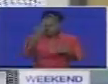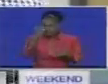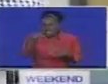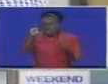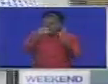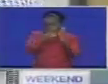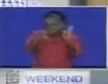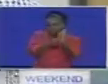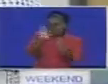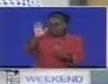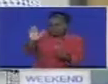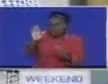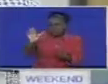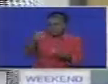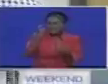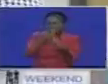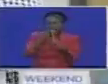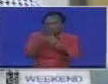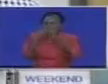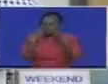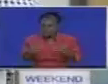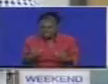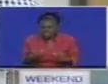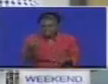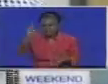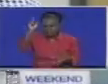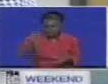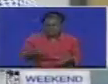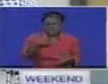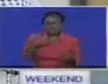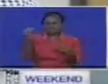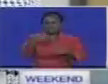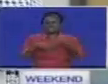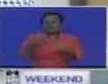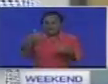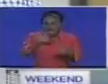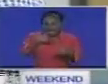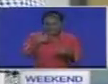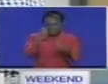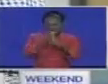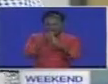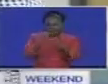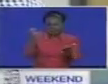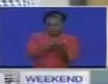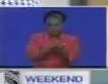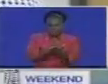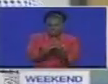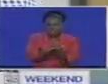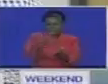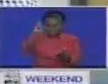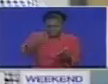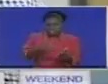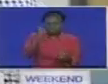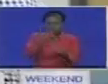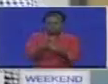mm-hmm. office bearers mm-hmm. have a term of office. And our grassroots office bearers actually have a term of office. So at some point we have to do those elections according